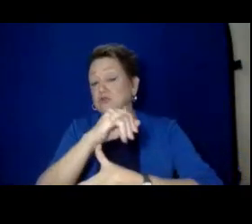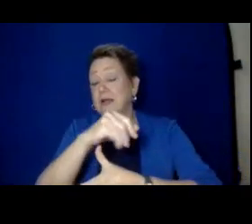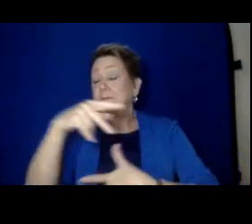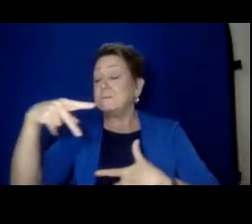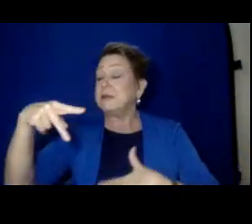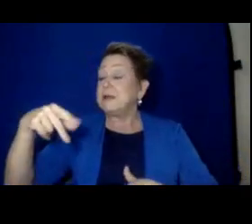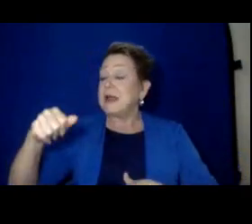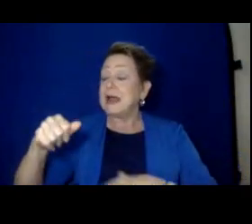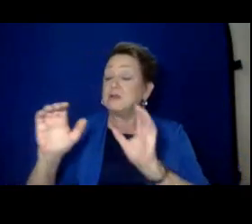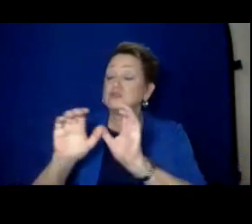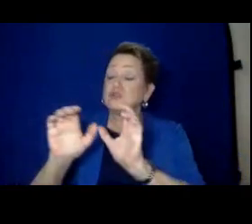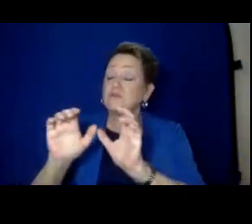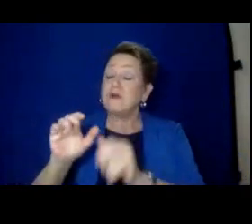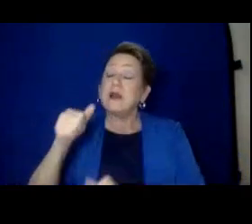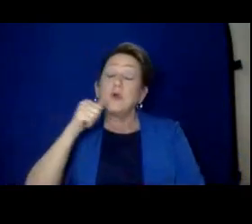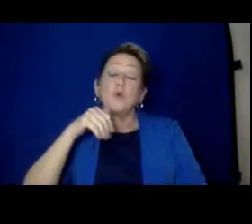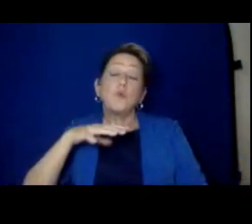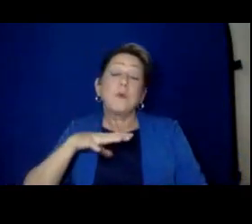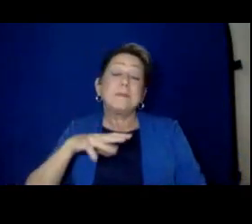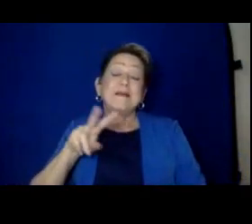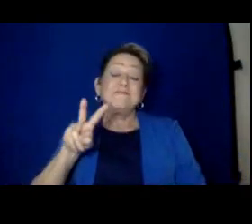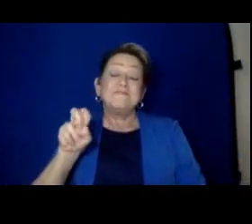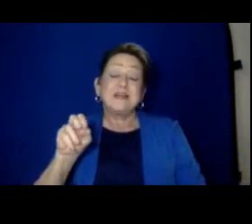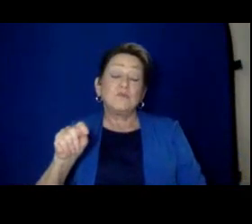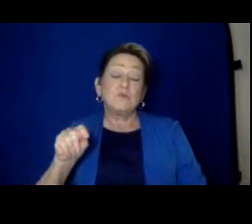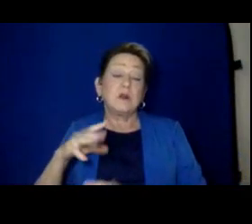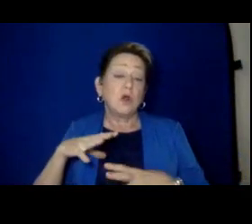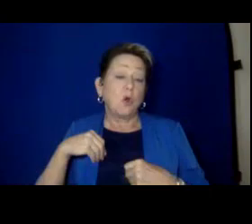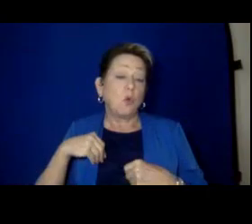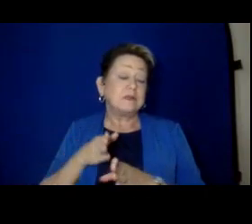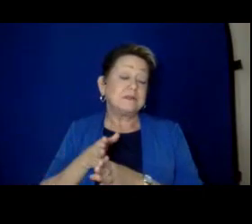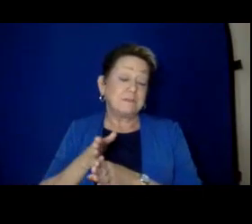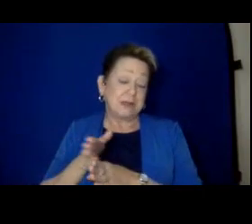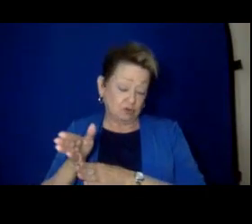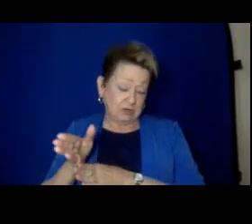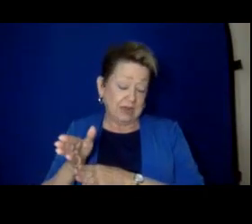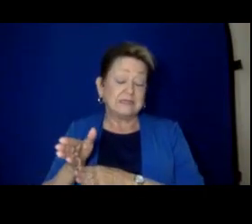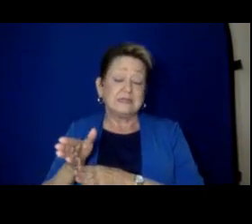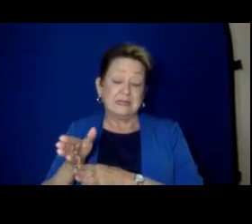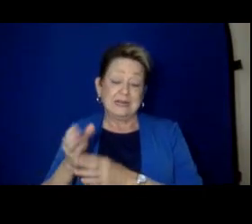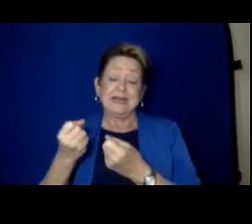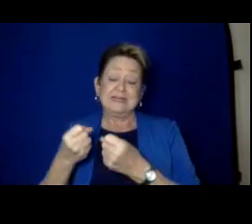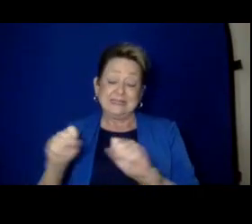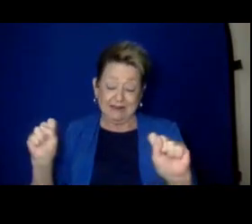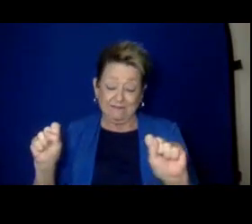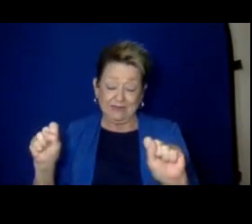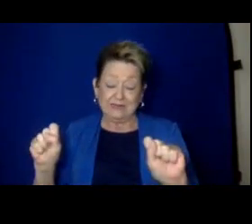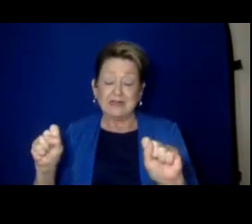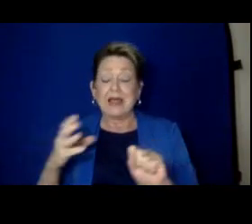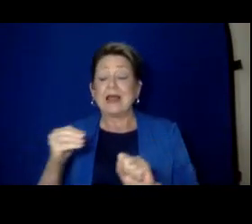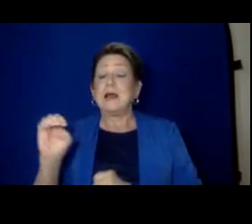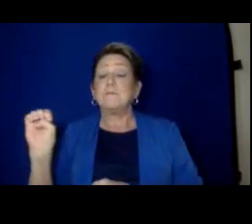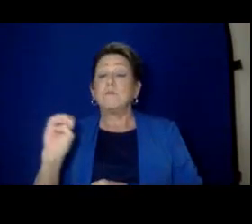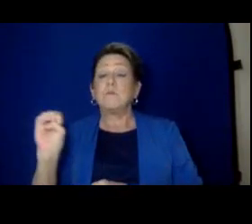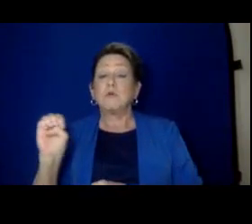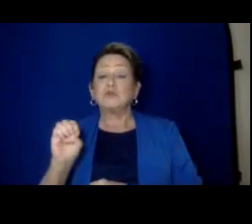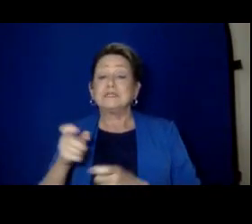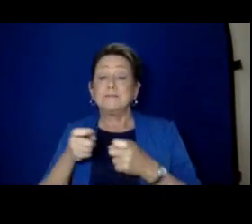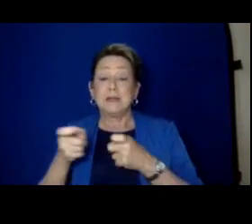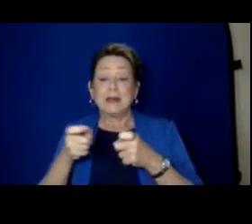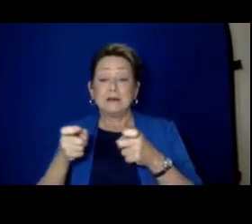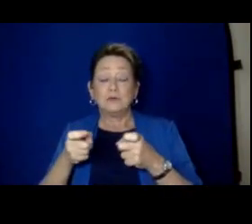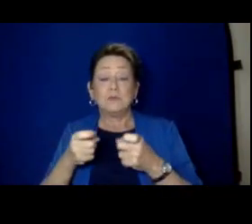PA certified women veteran-owned DBE firm that specializes in and has been providing safety, security, and emergency management services